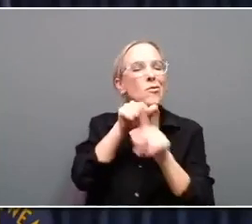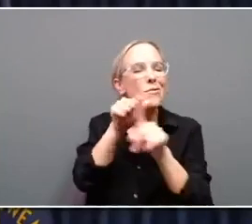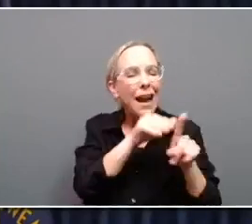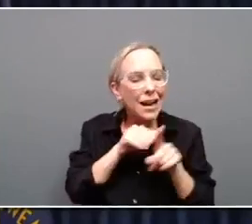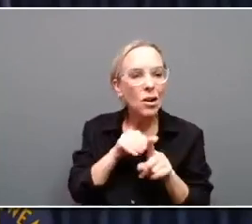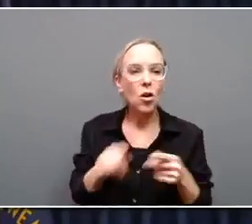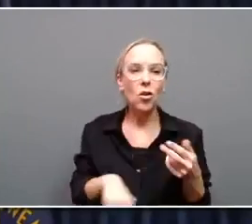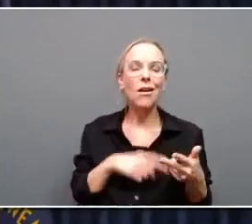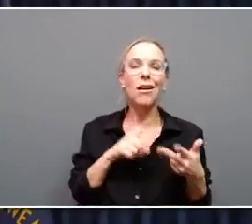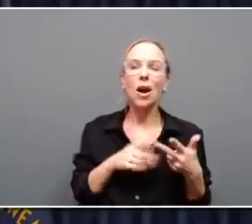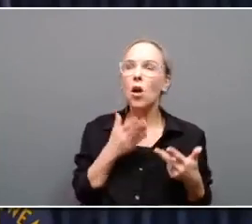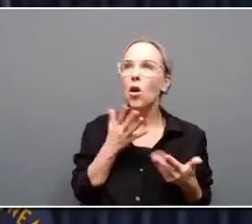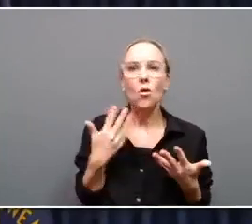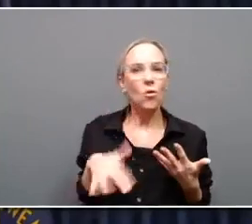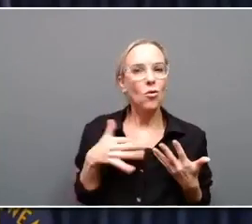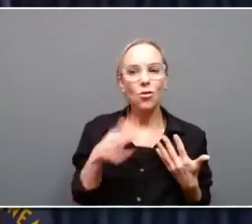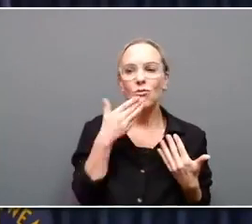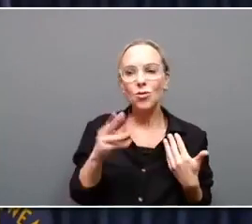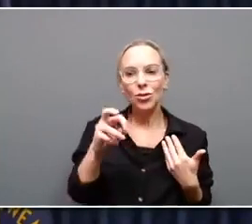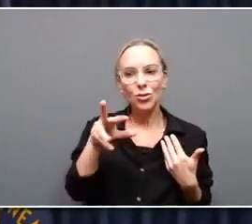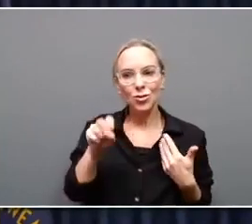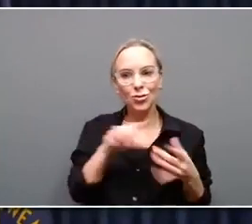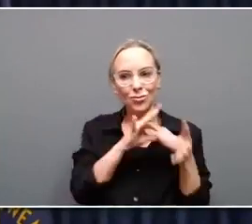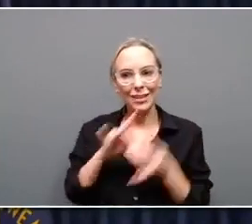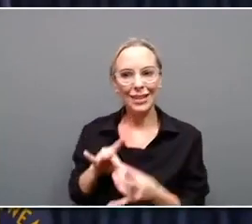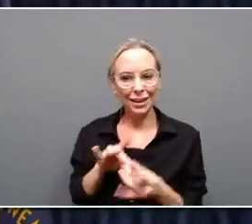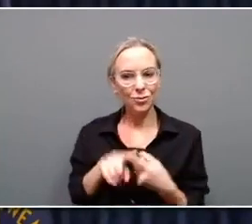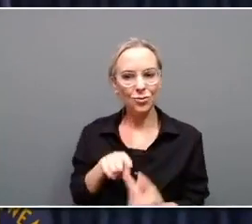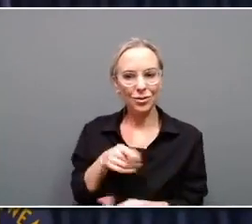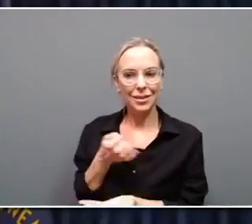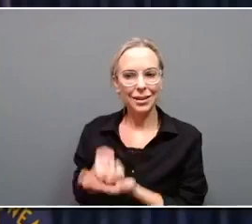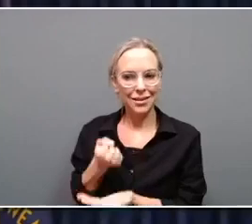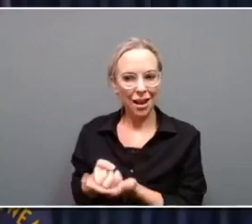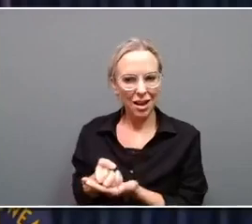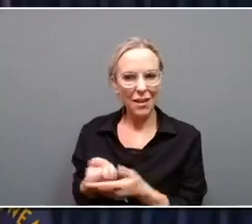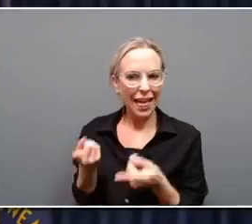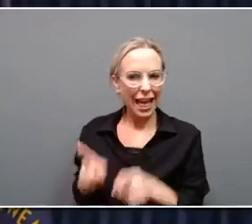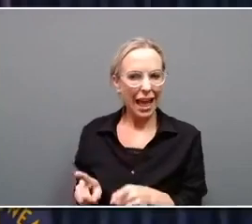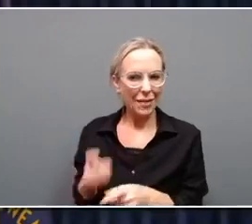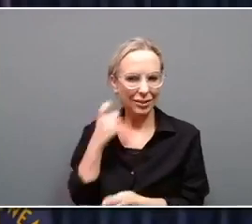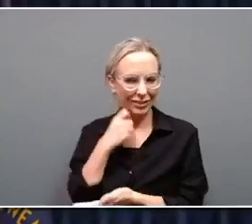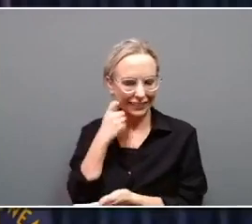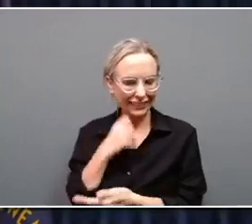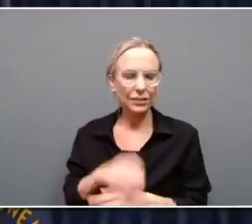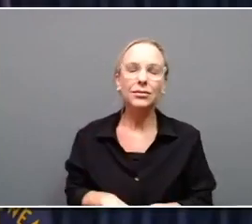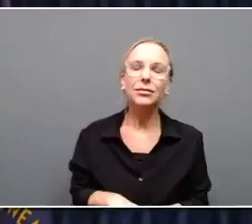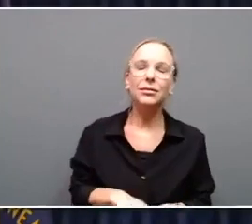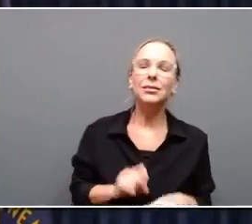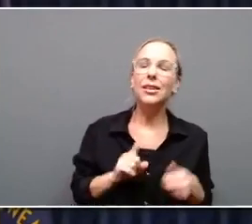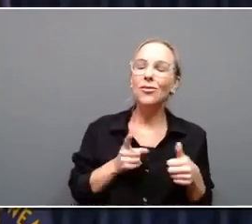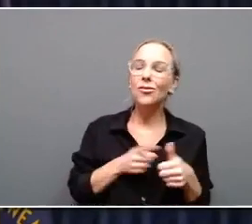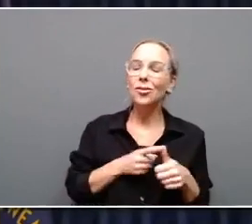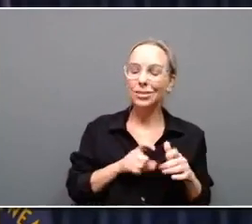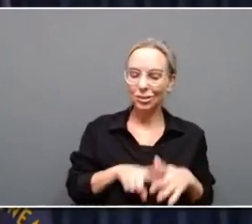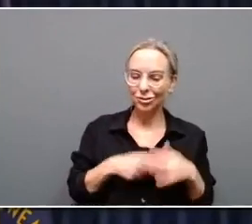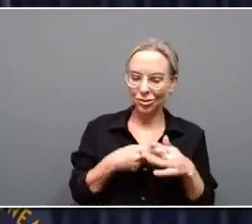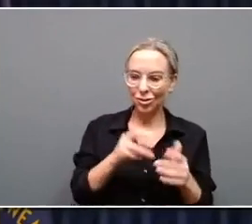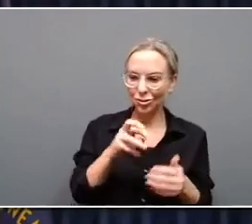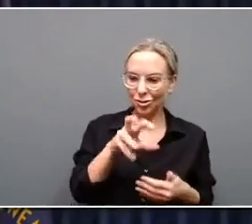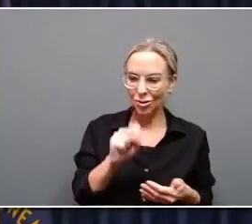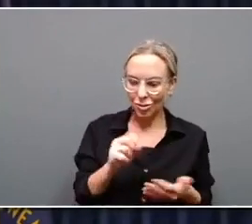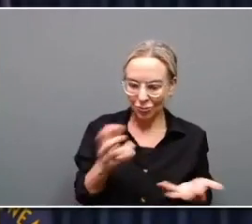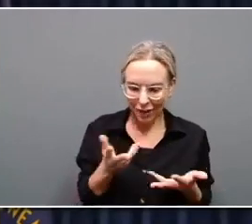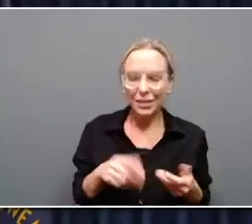the economic development front that's happened over these last several weeks. I want to start today's news by highlighting a project